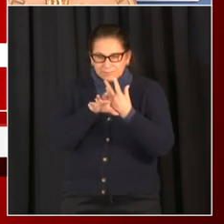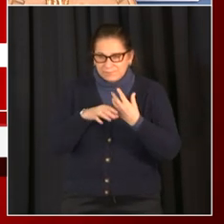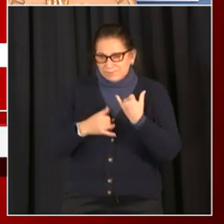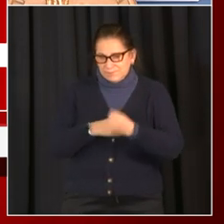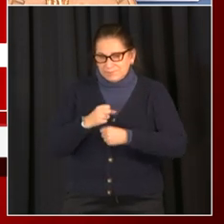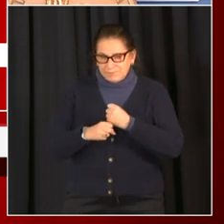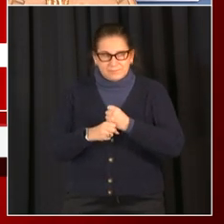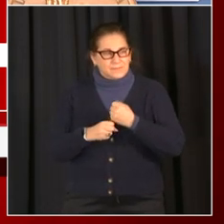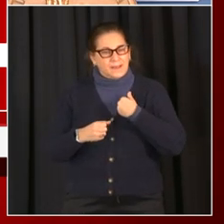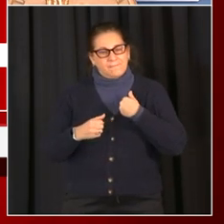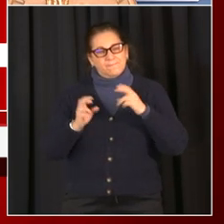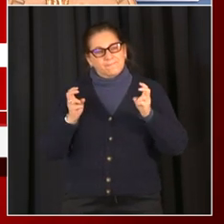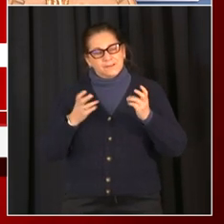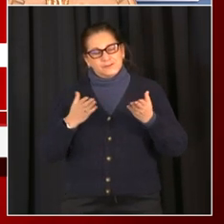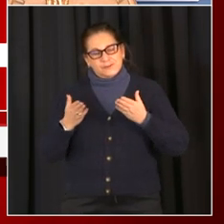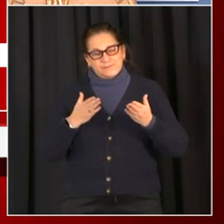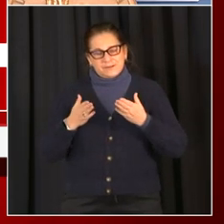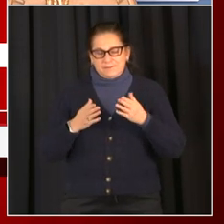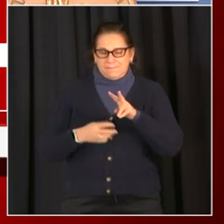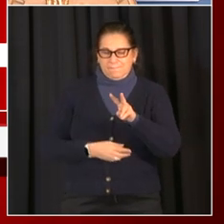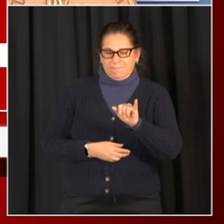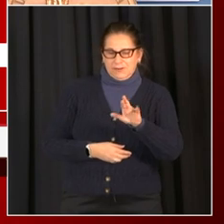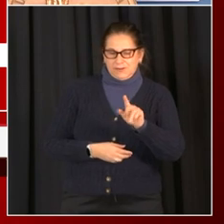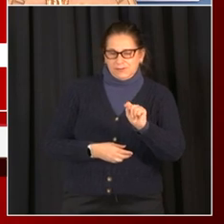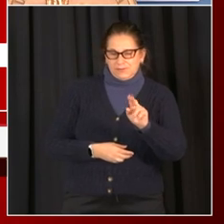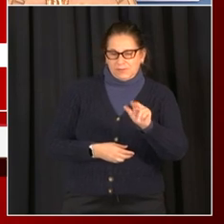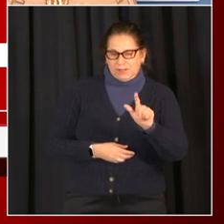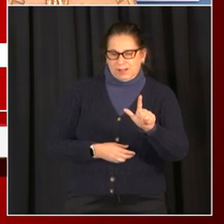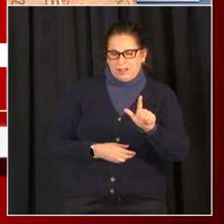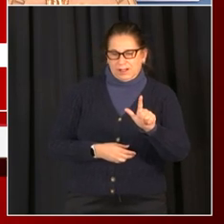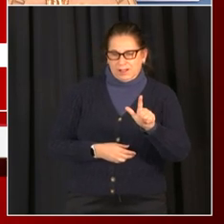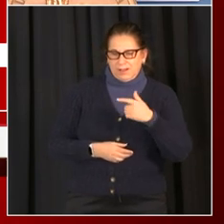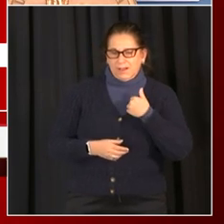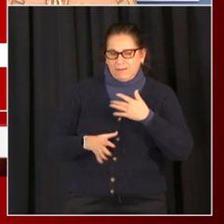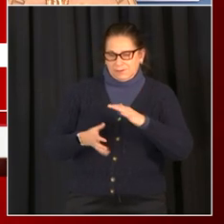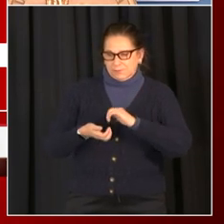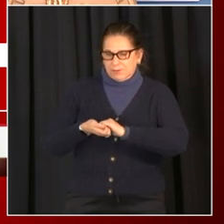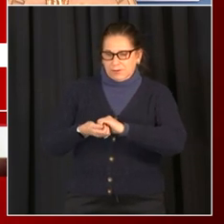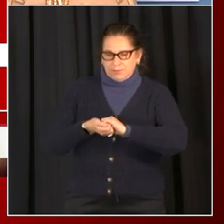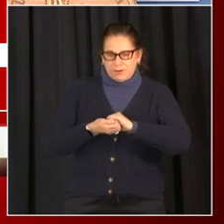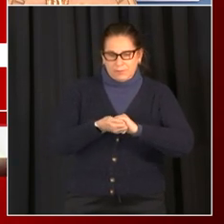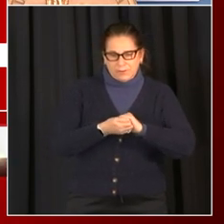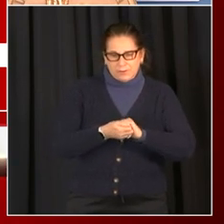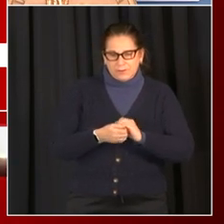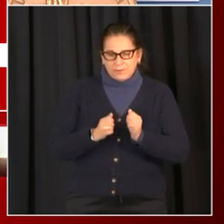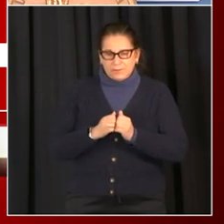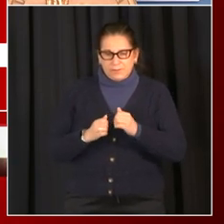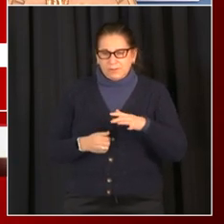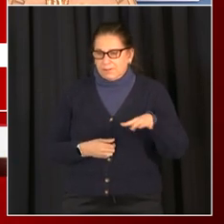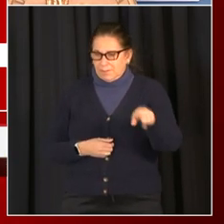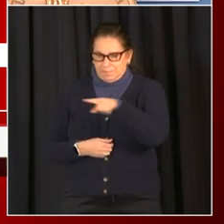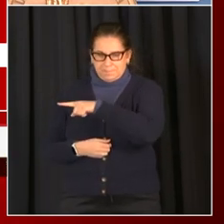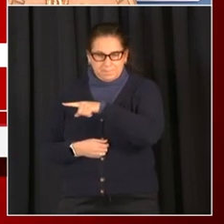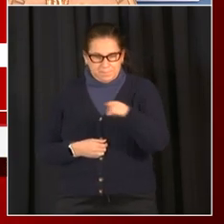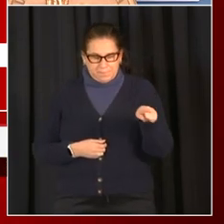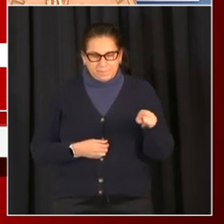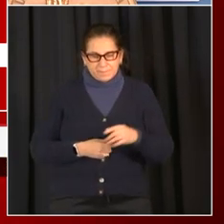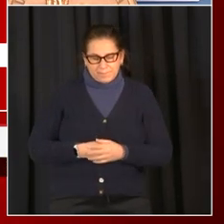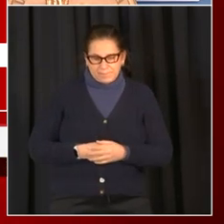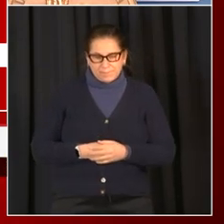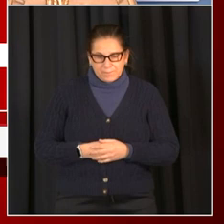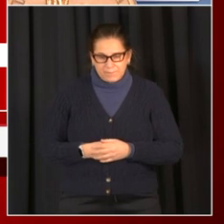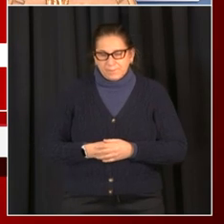well. And we want to thank our faith-based partners who are going above and beyond to make those